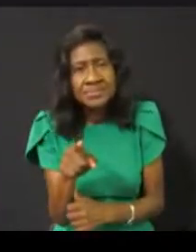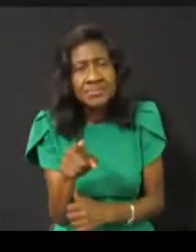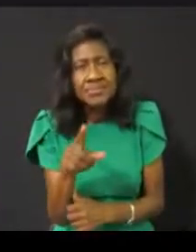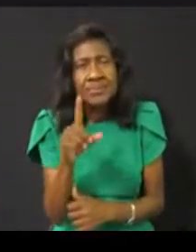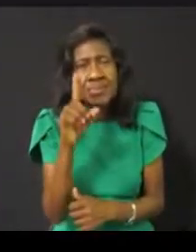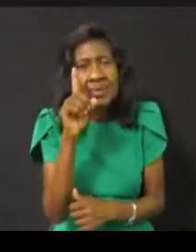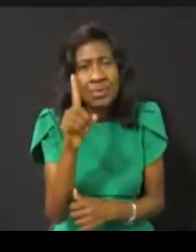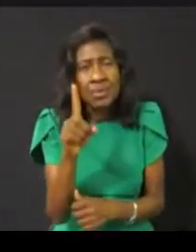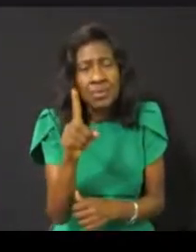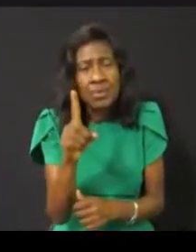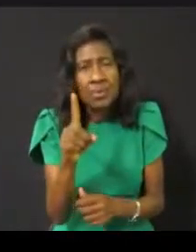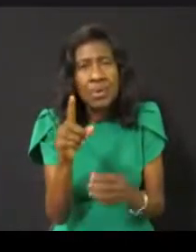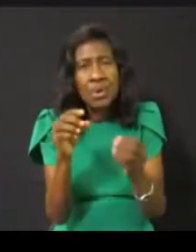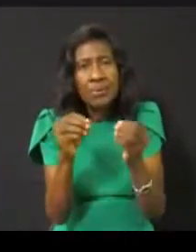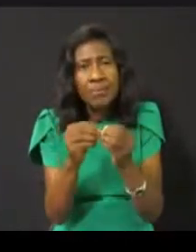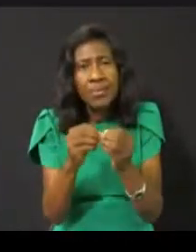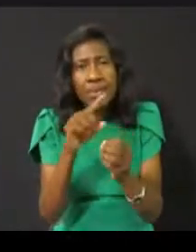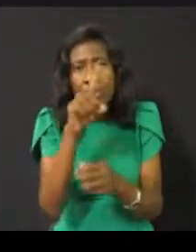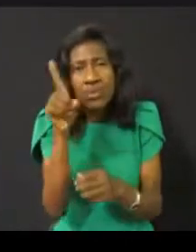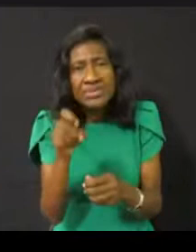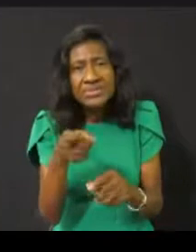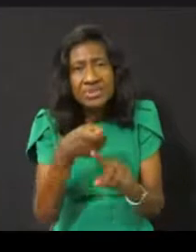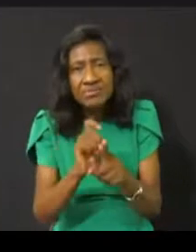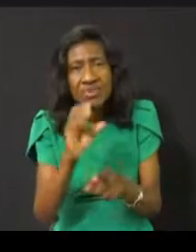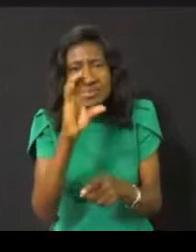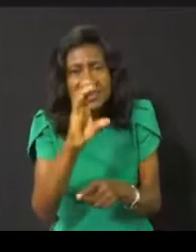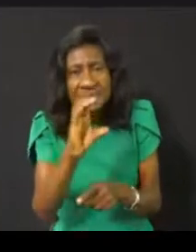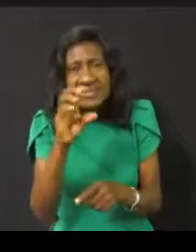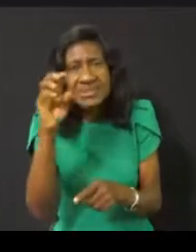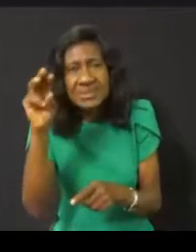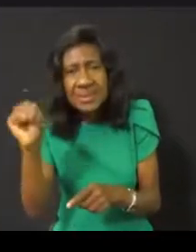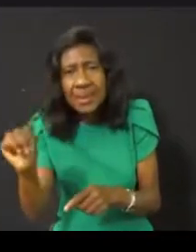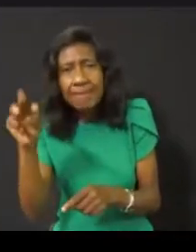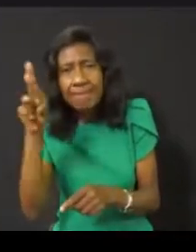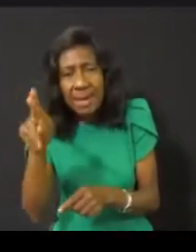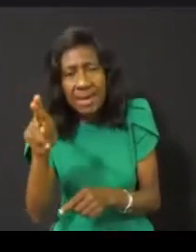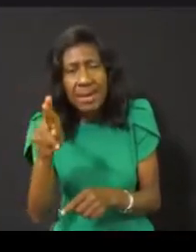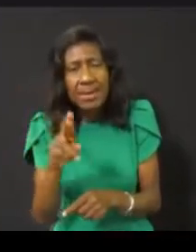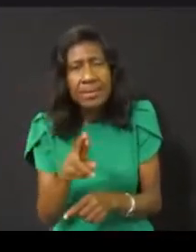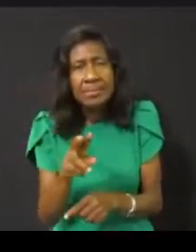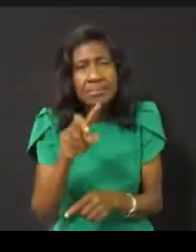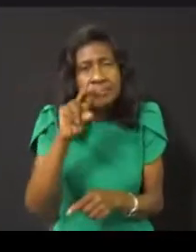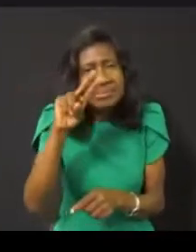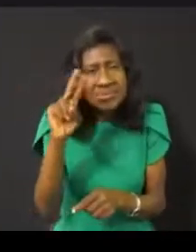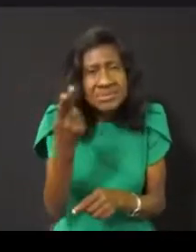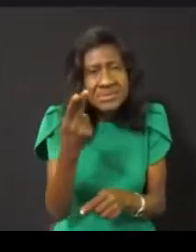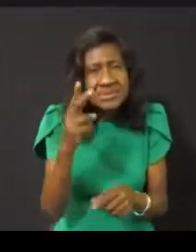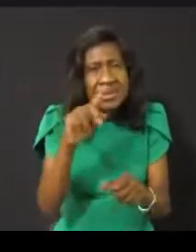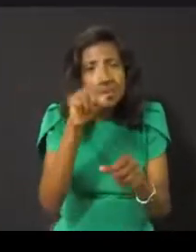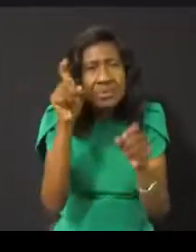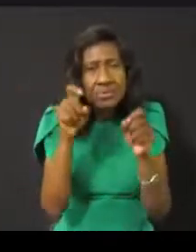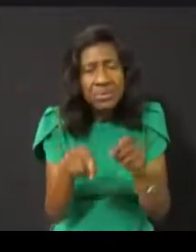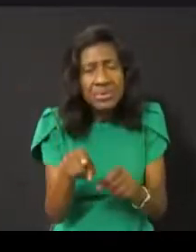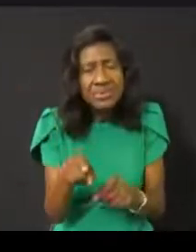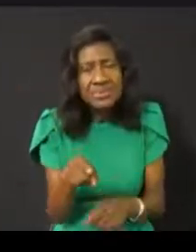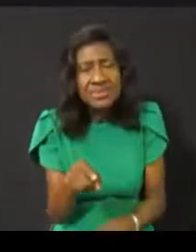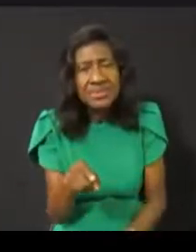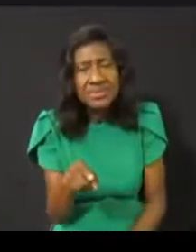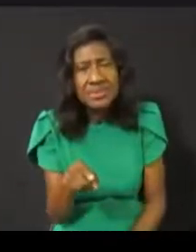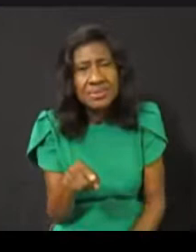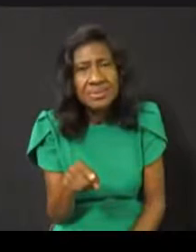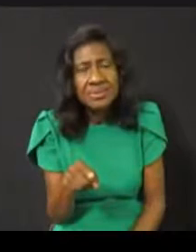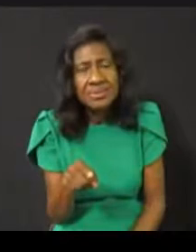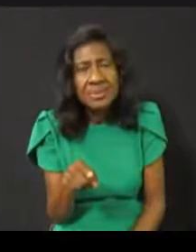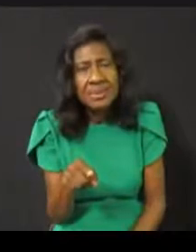just one other question. Right. And the second question really relates to the